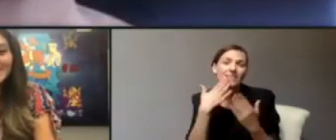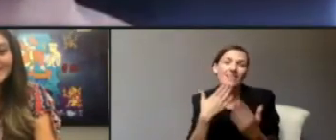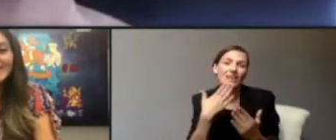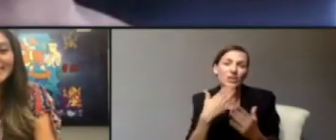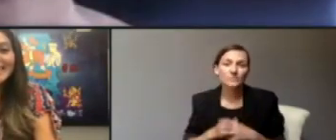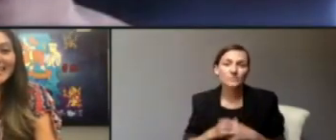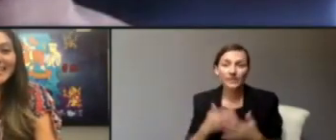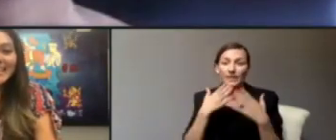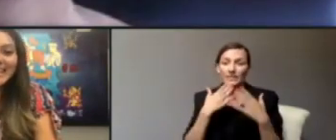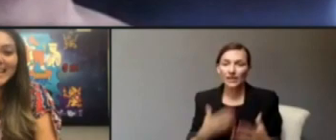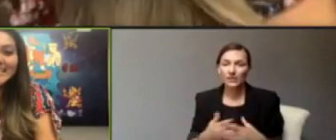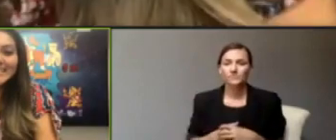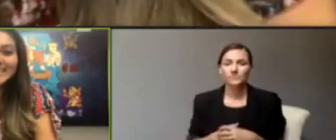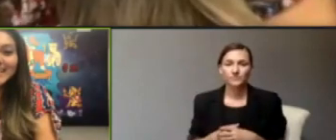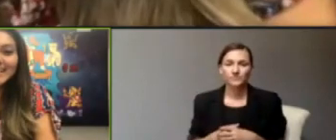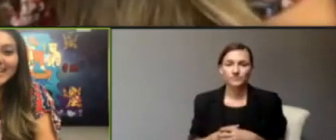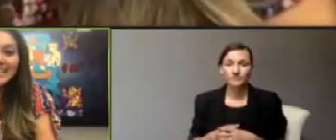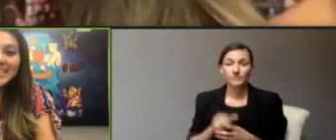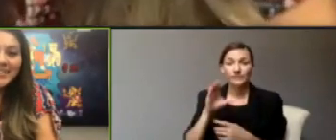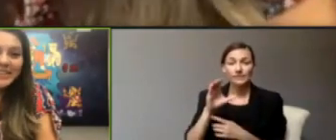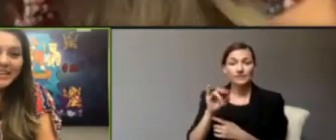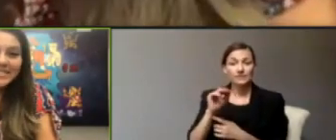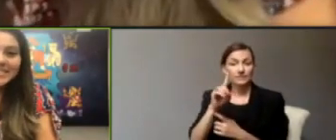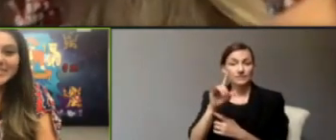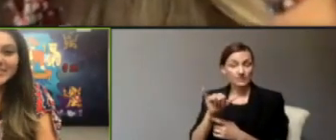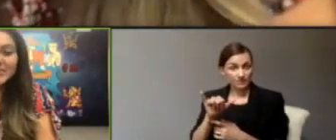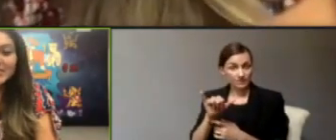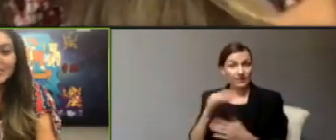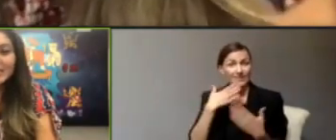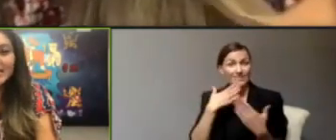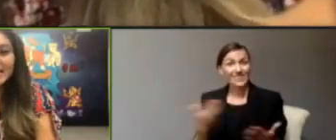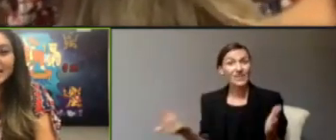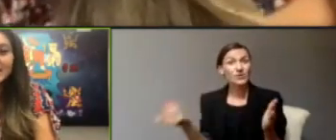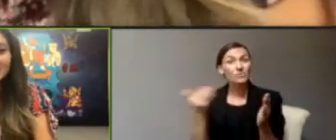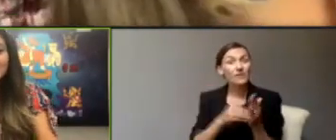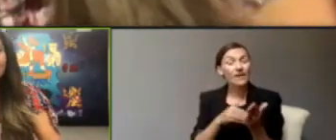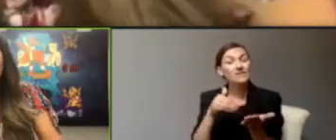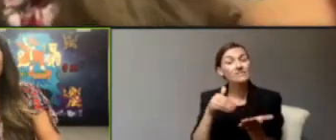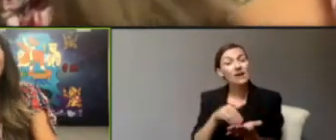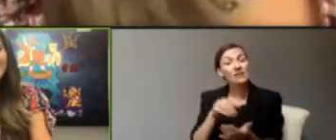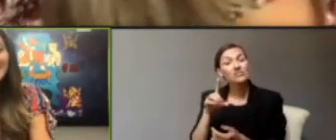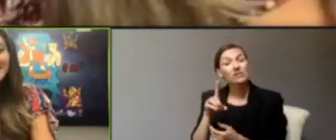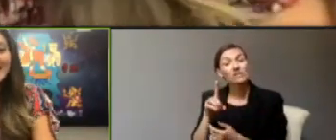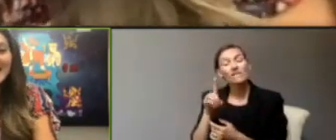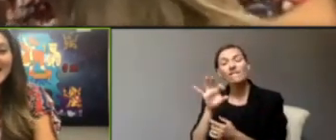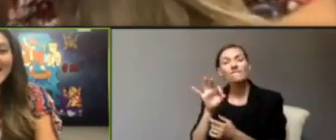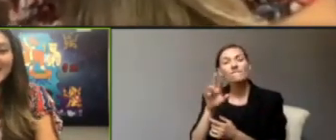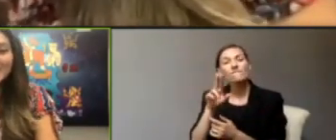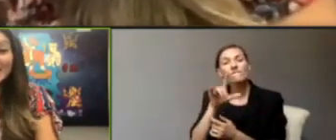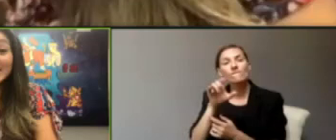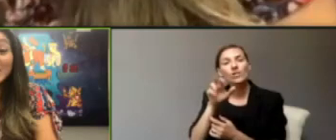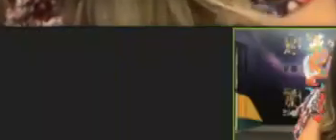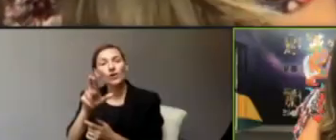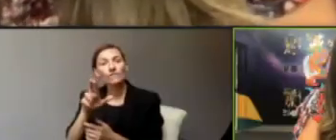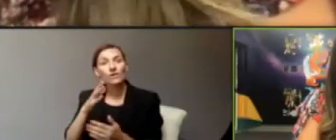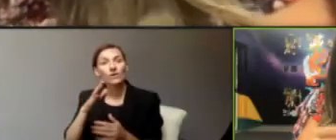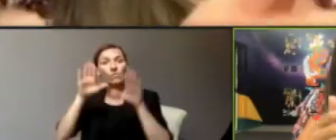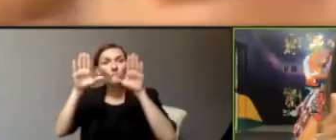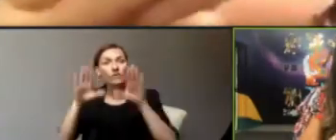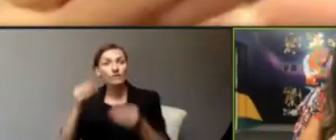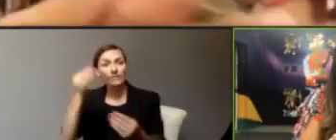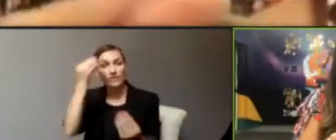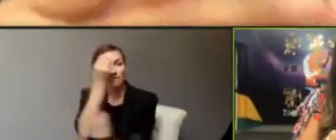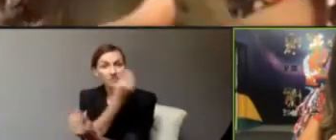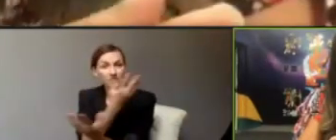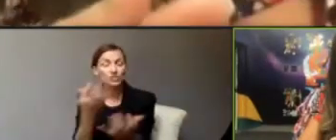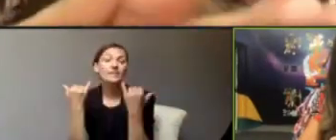Cindy? Yes, and thank you again, Dr. Fuller, for that great information. We're going to go ahead and go